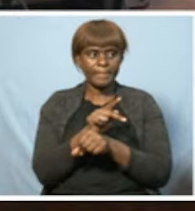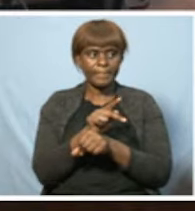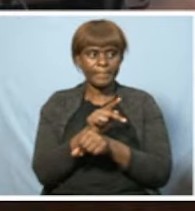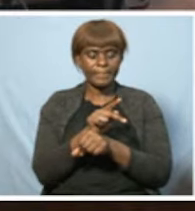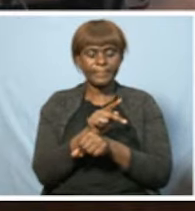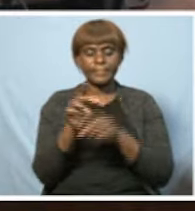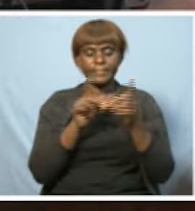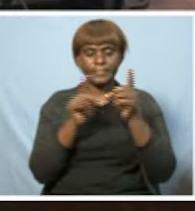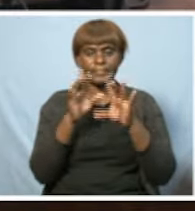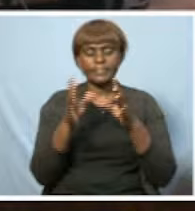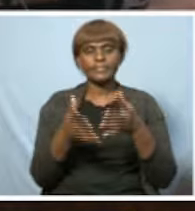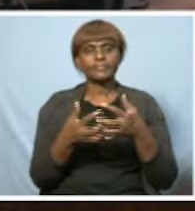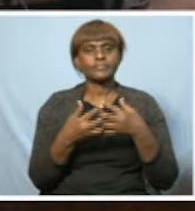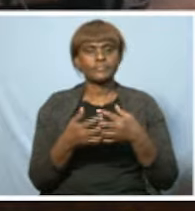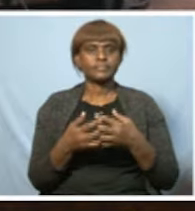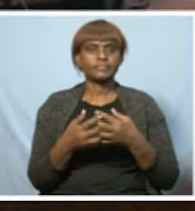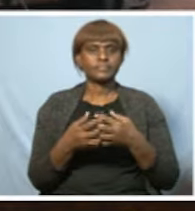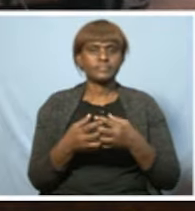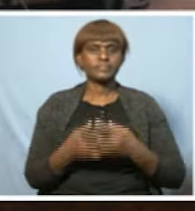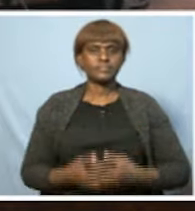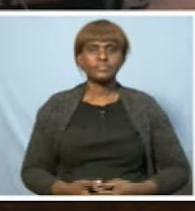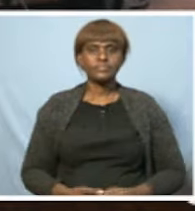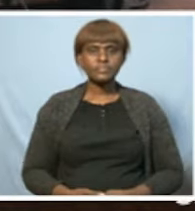Director Engineering?